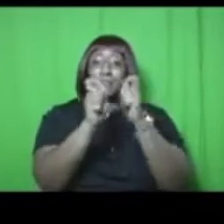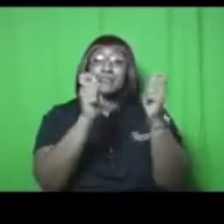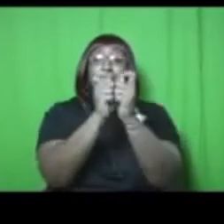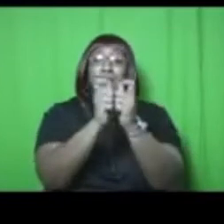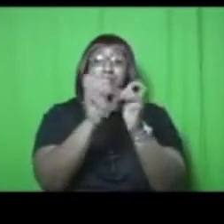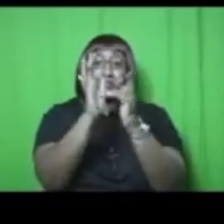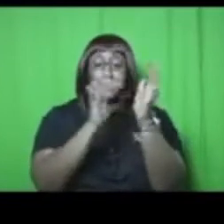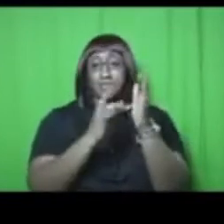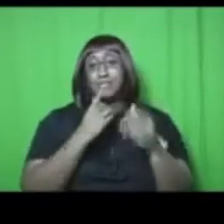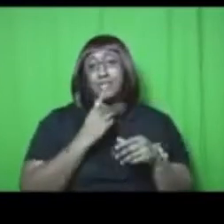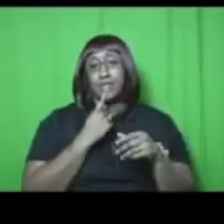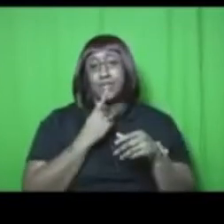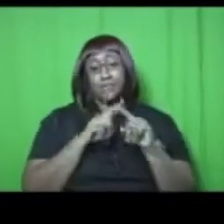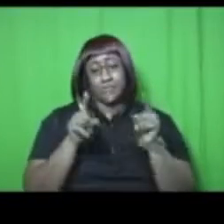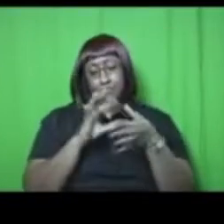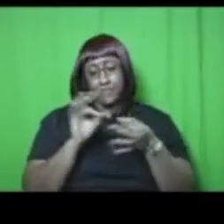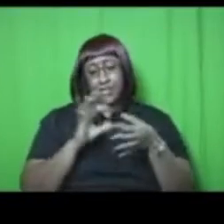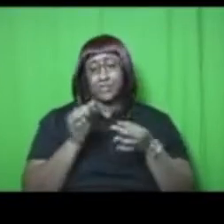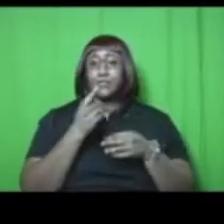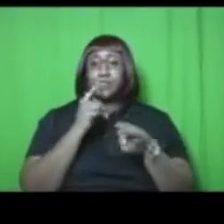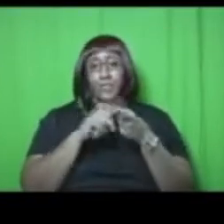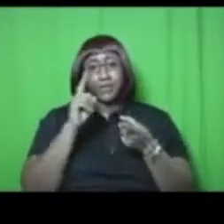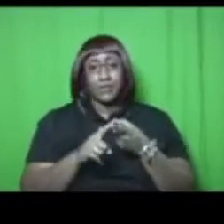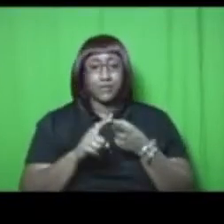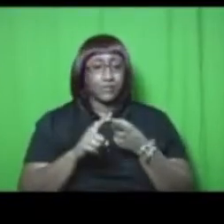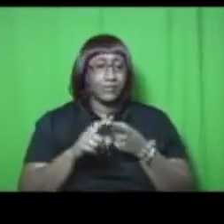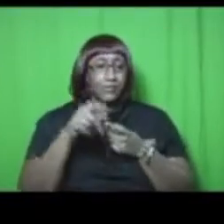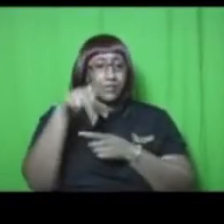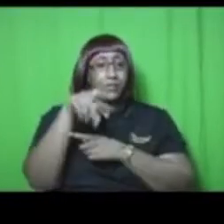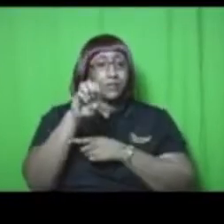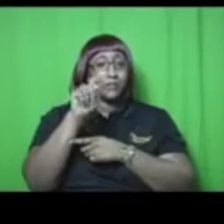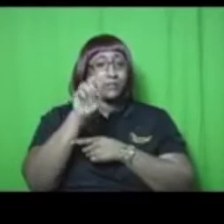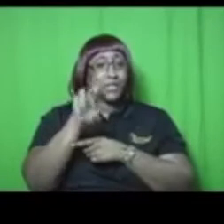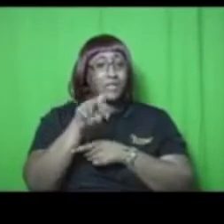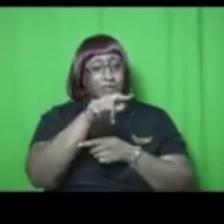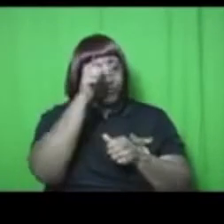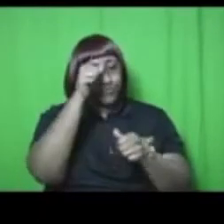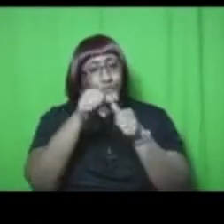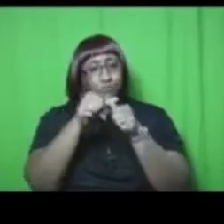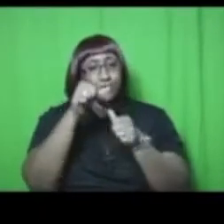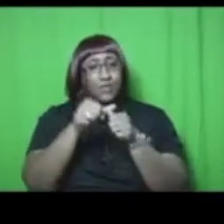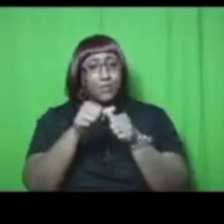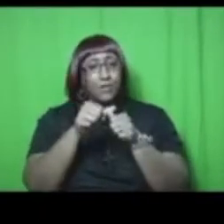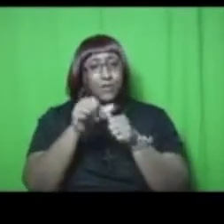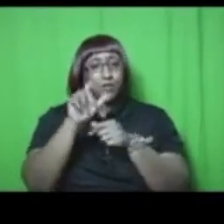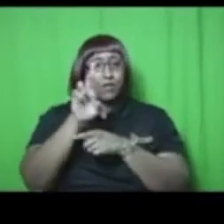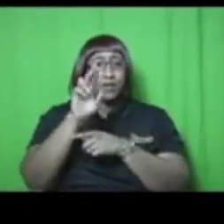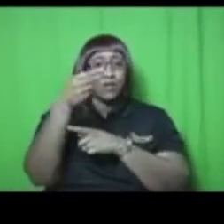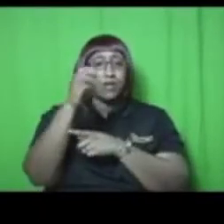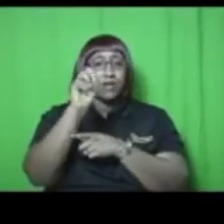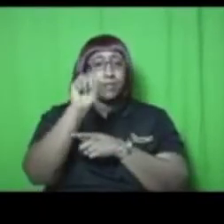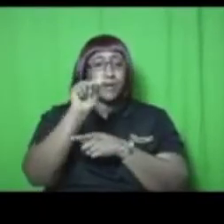Jesus said. But the text said, then Peter remembered the Rhema.